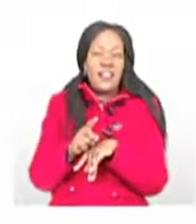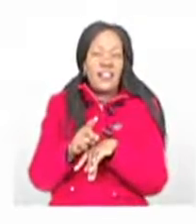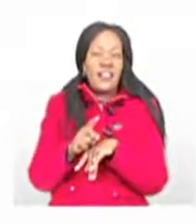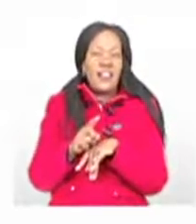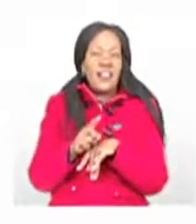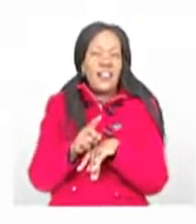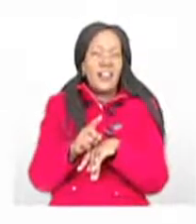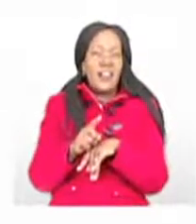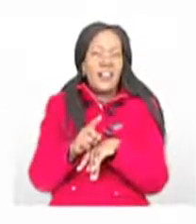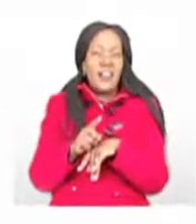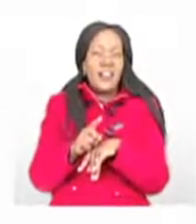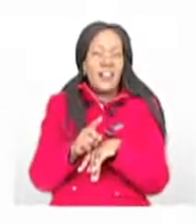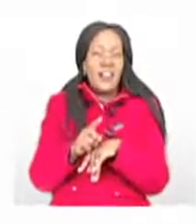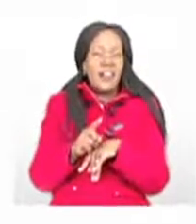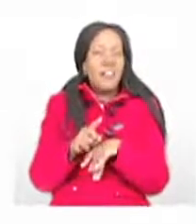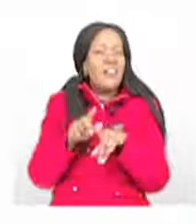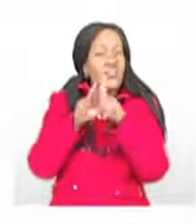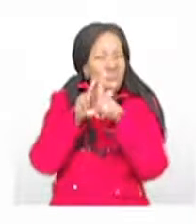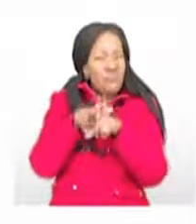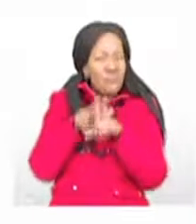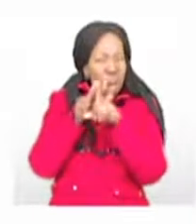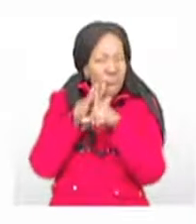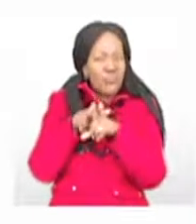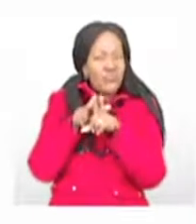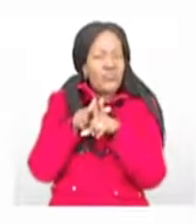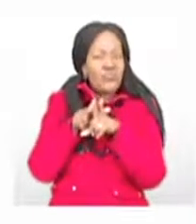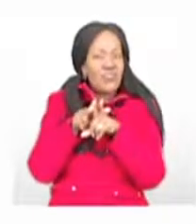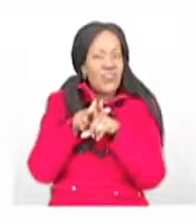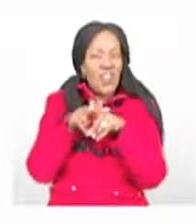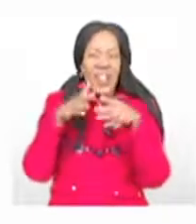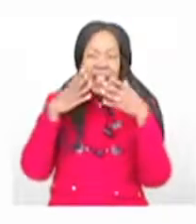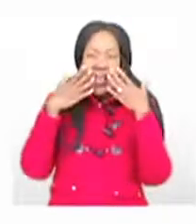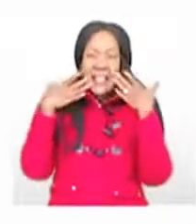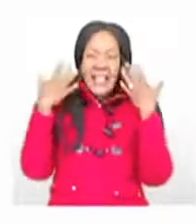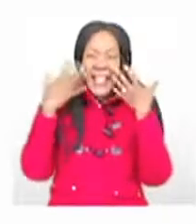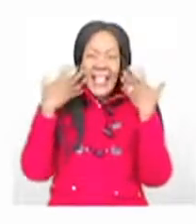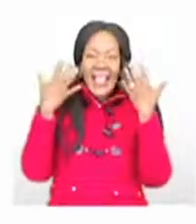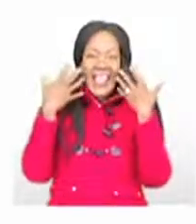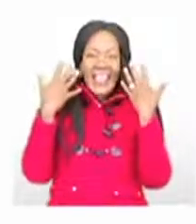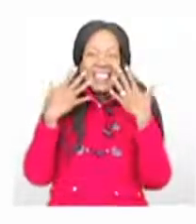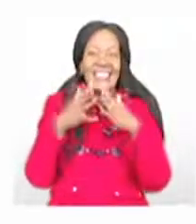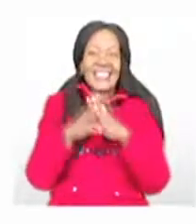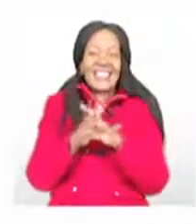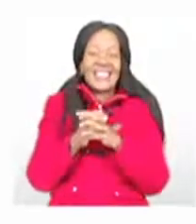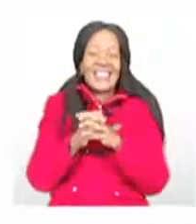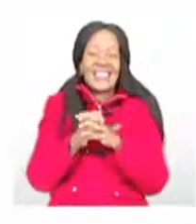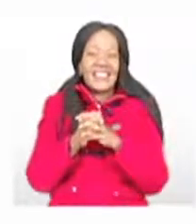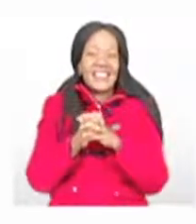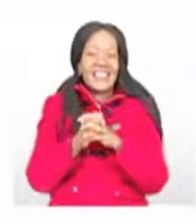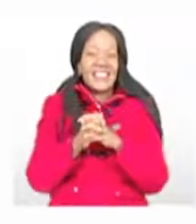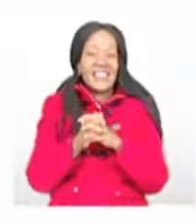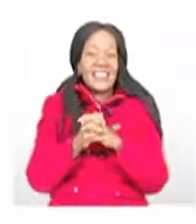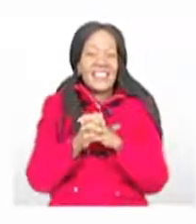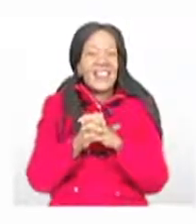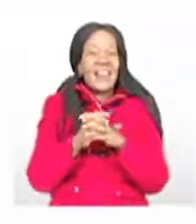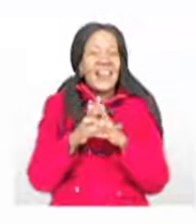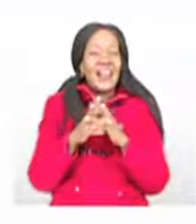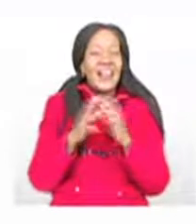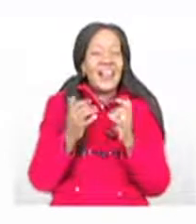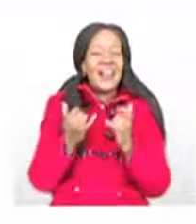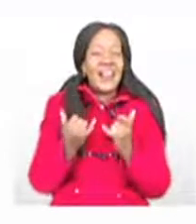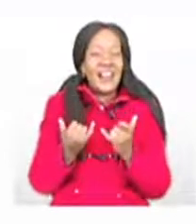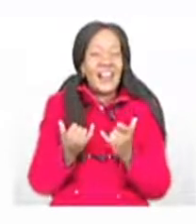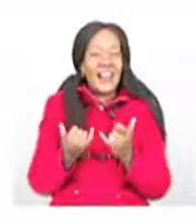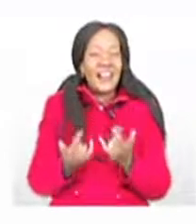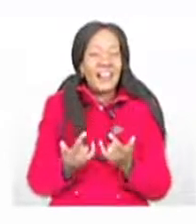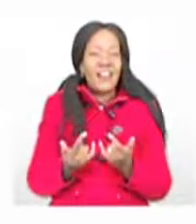Right, there is a horse and there is a cat. Now you need